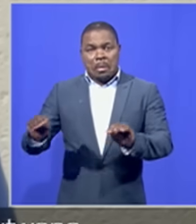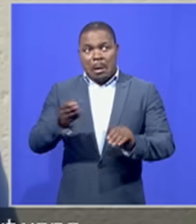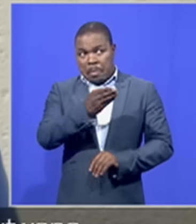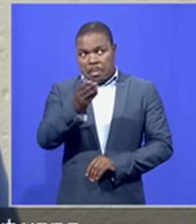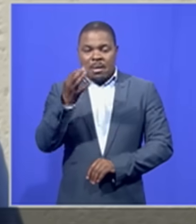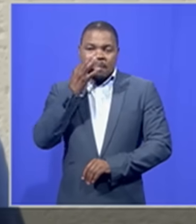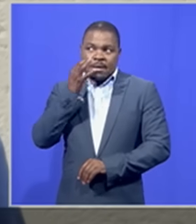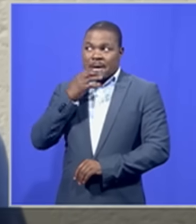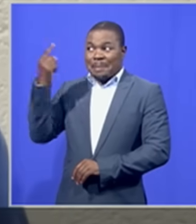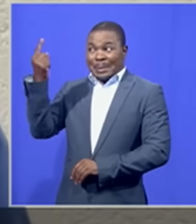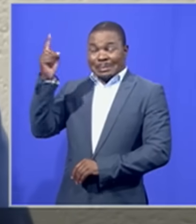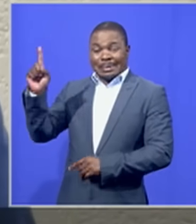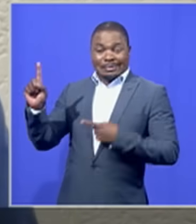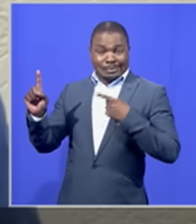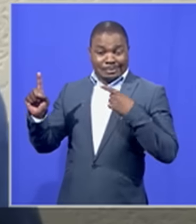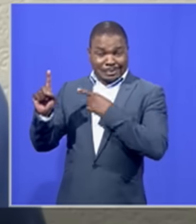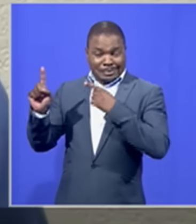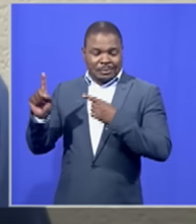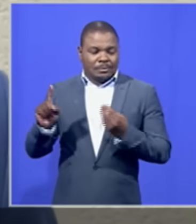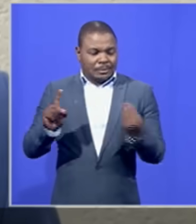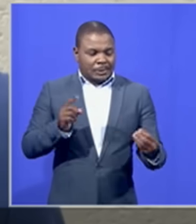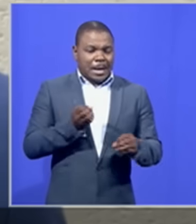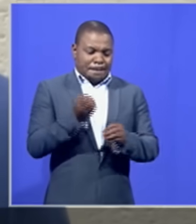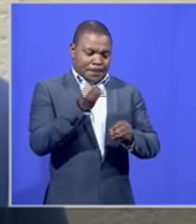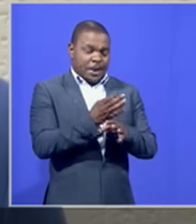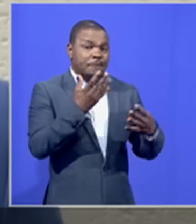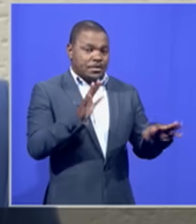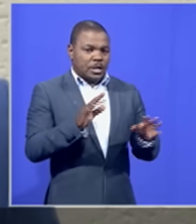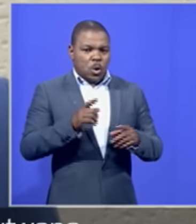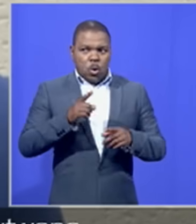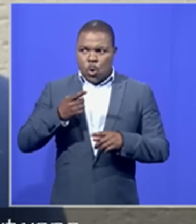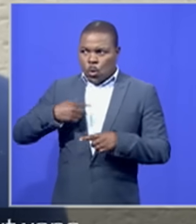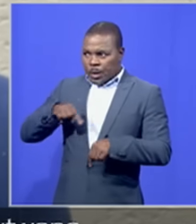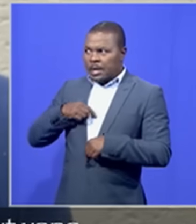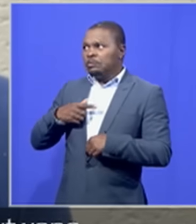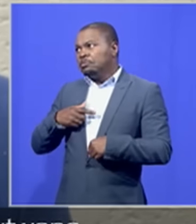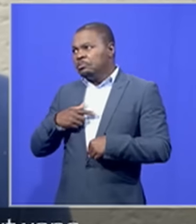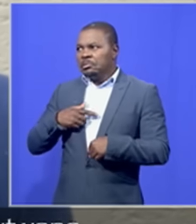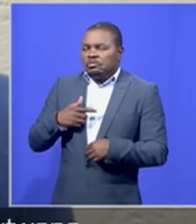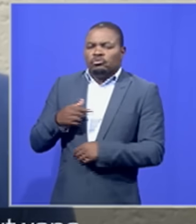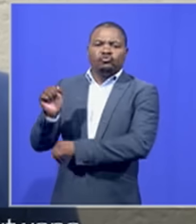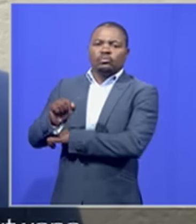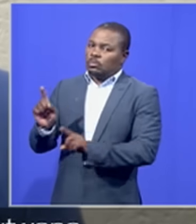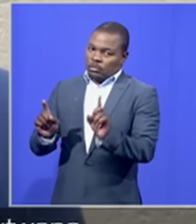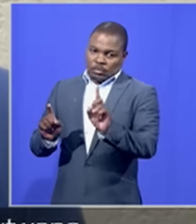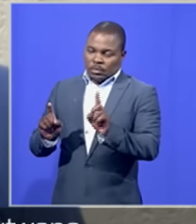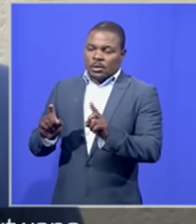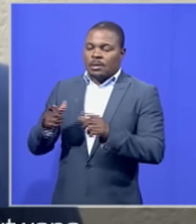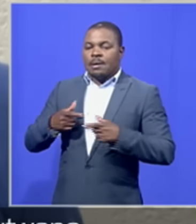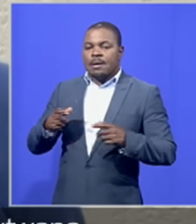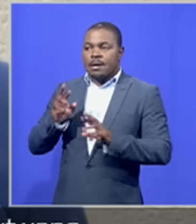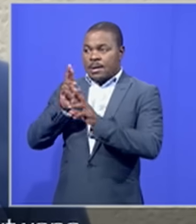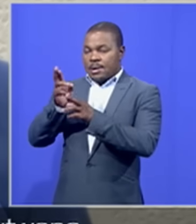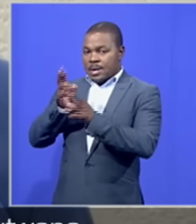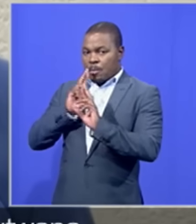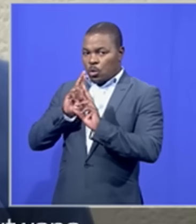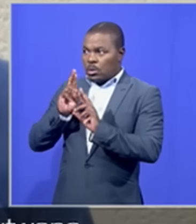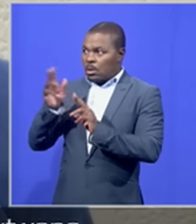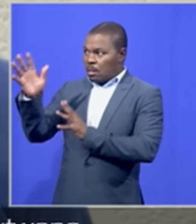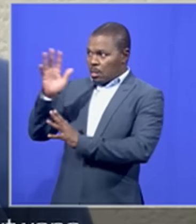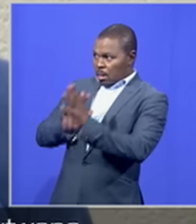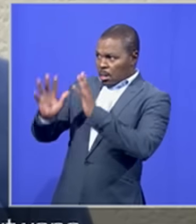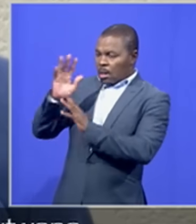against the principal for corporal punishment. We don't take light to that. The report that we have received is contrary to what